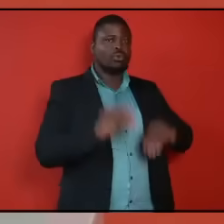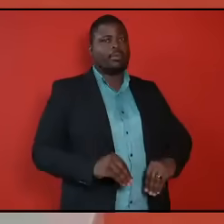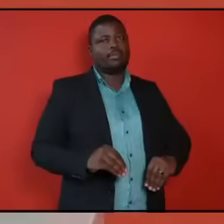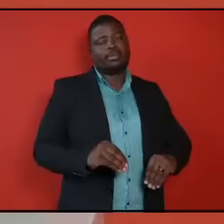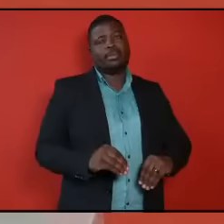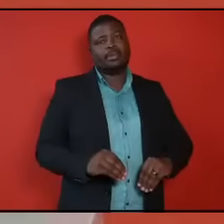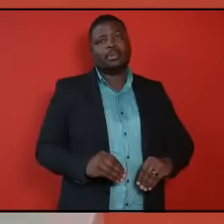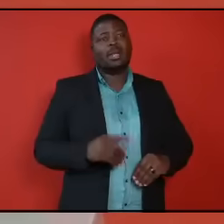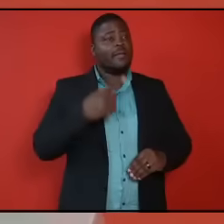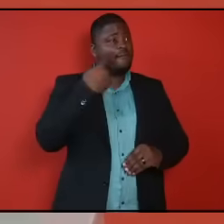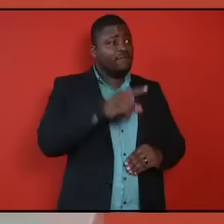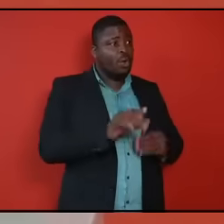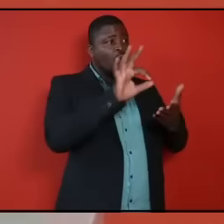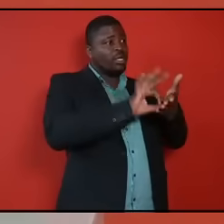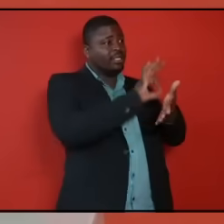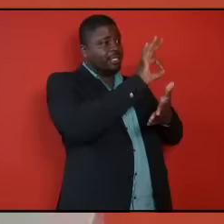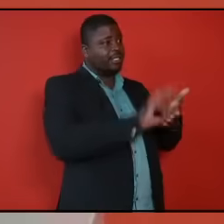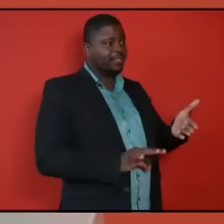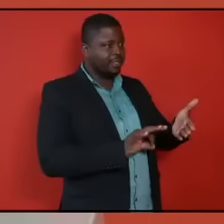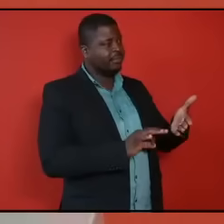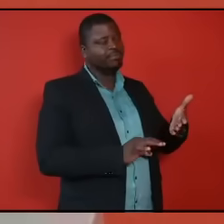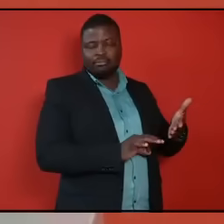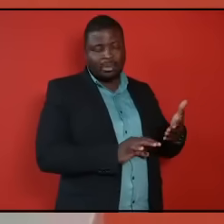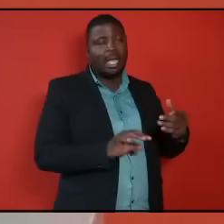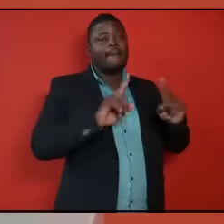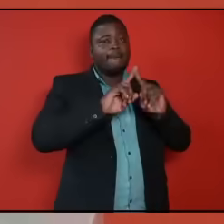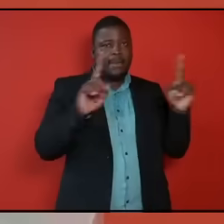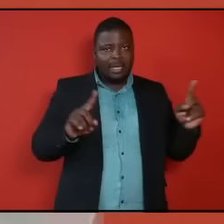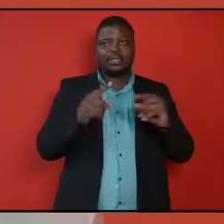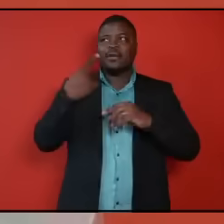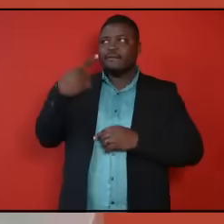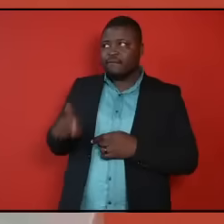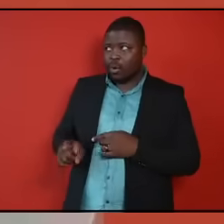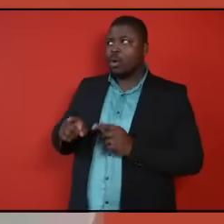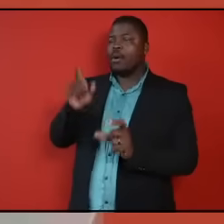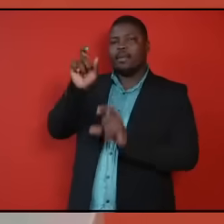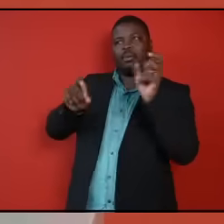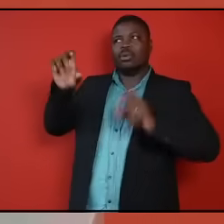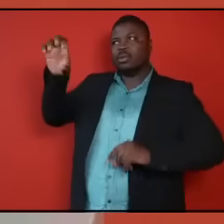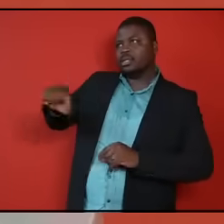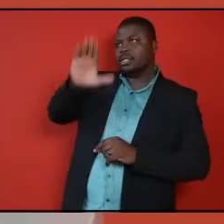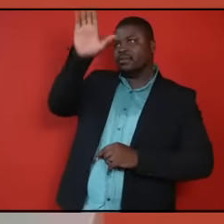elections. For South Africans who are saying, we've had enough.